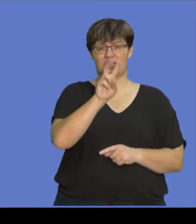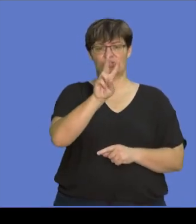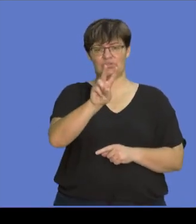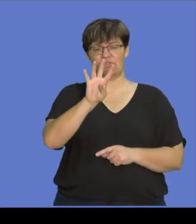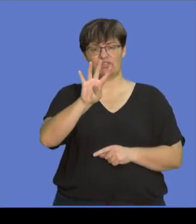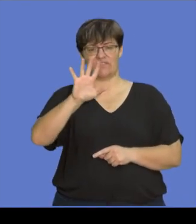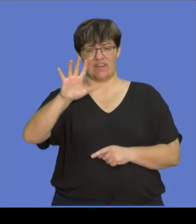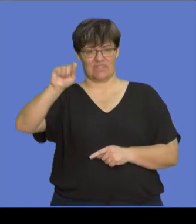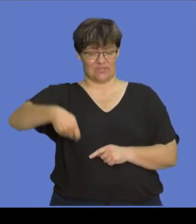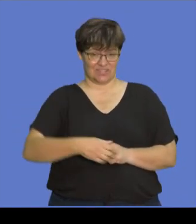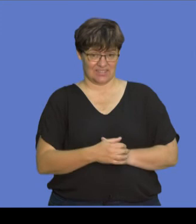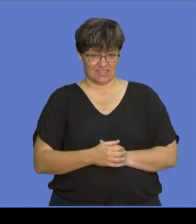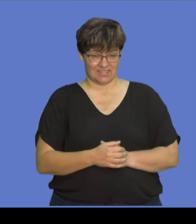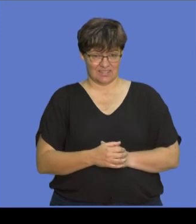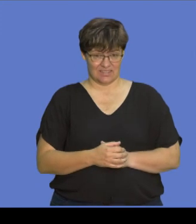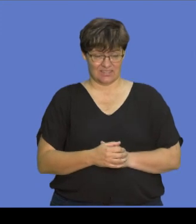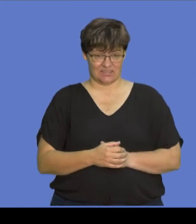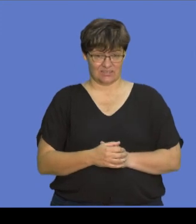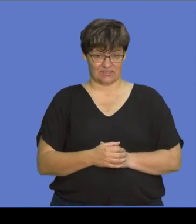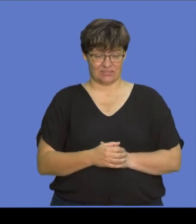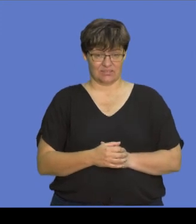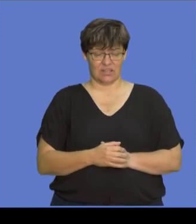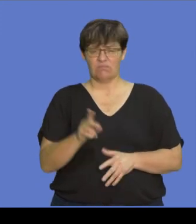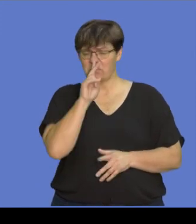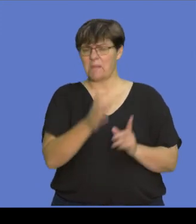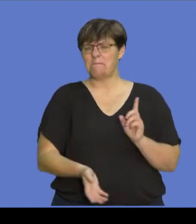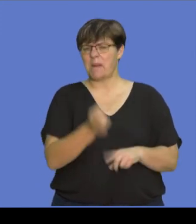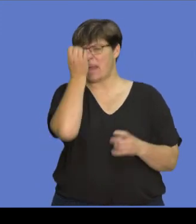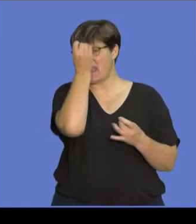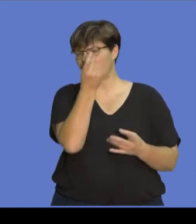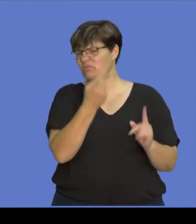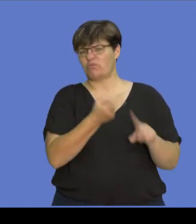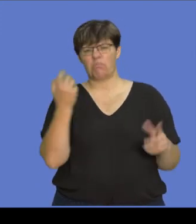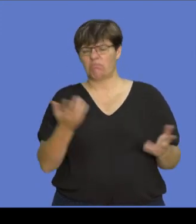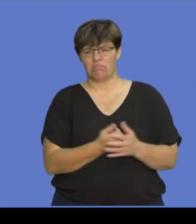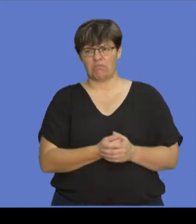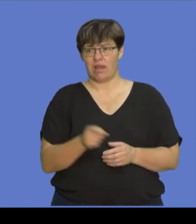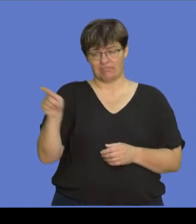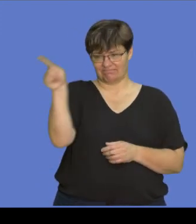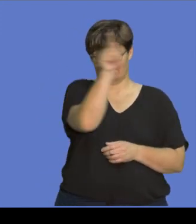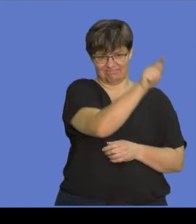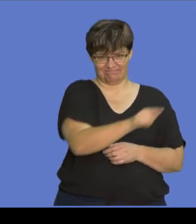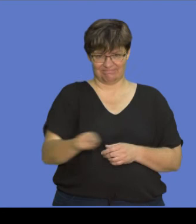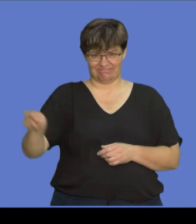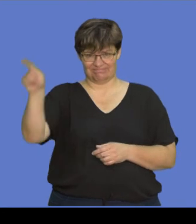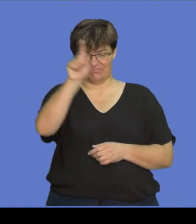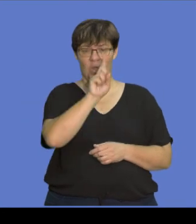1,245,000. Let's go back and see where did we get that information from. There we go. Our cost of sales was